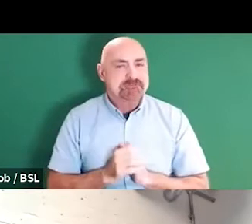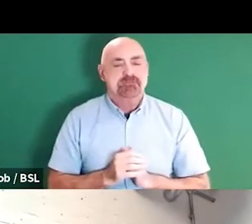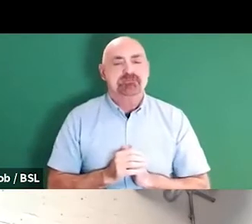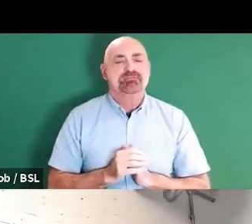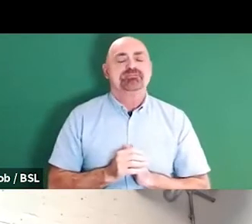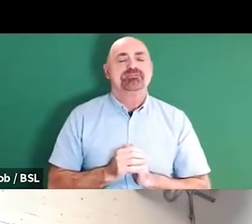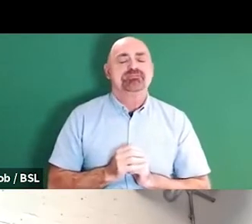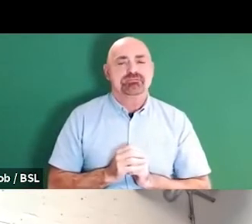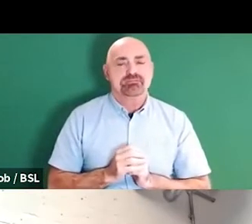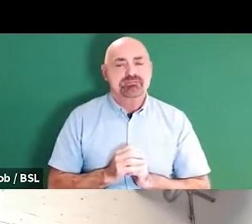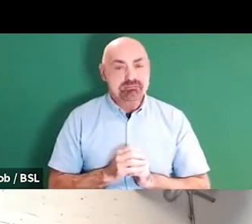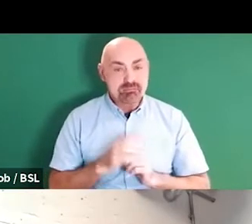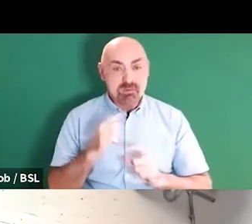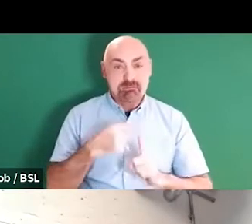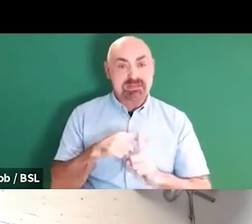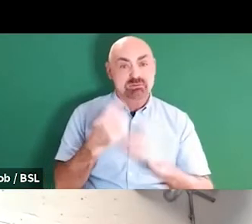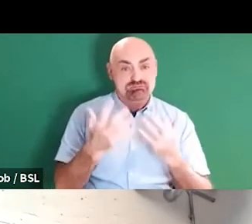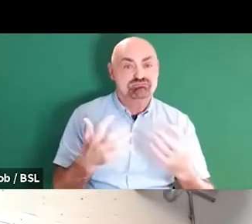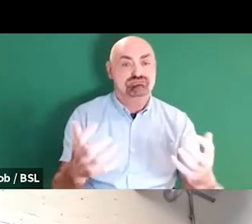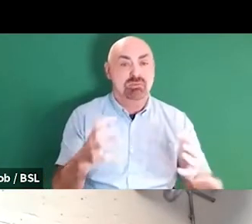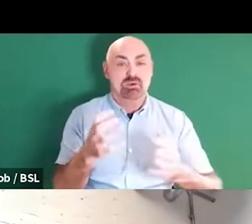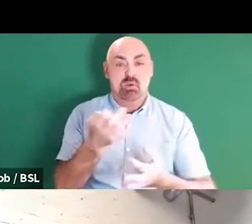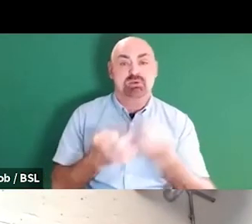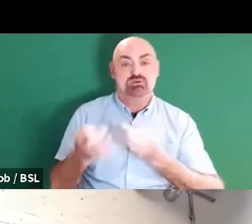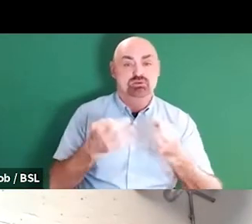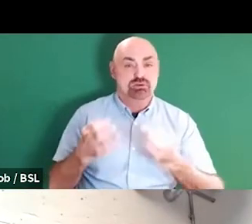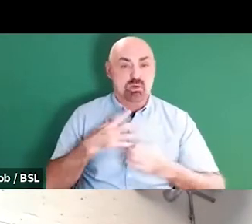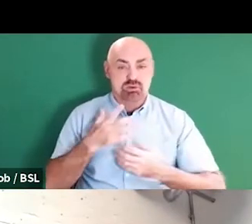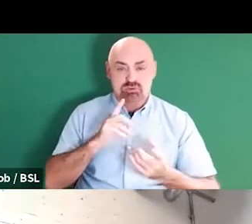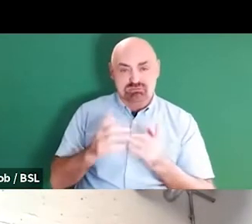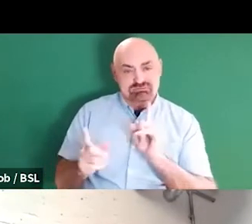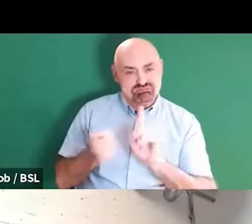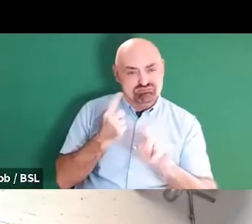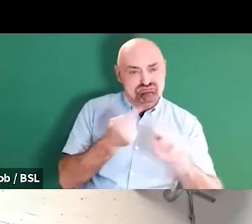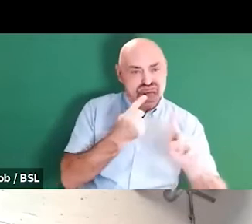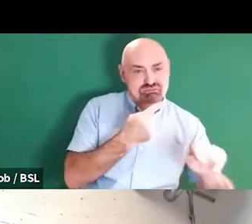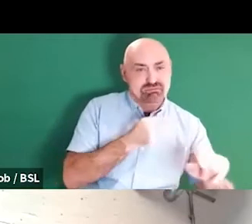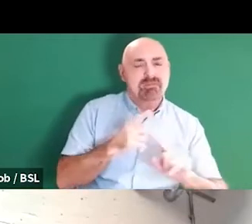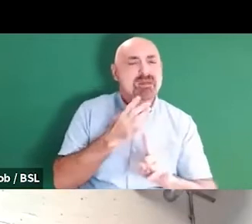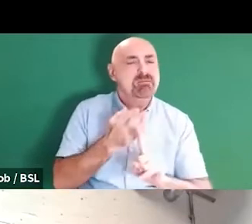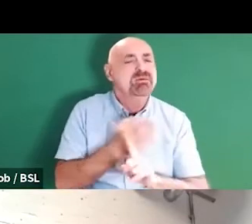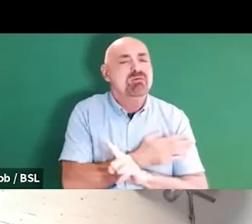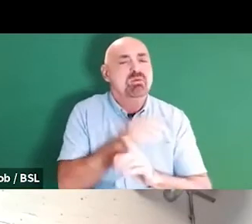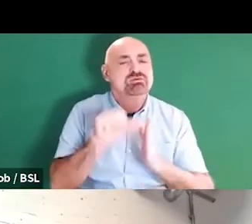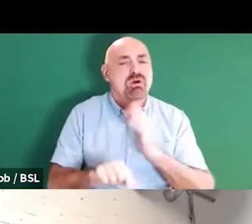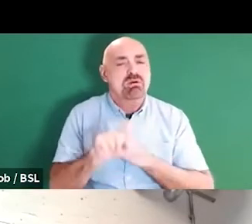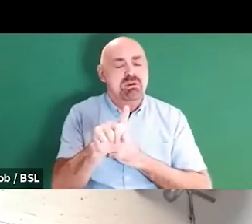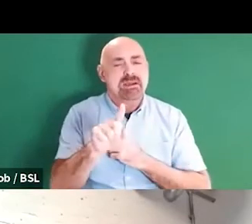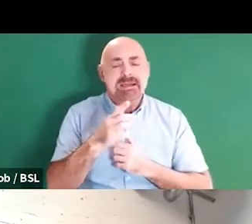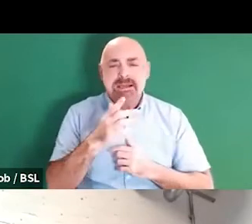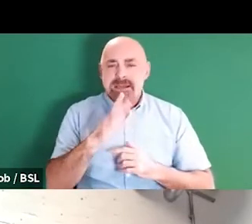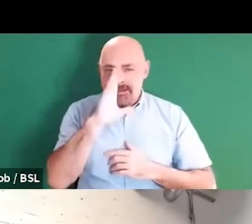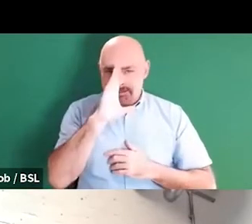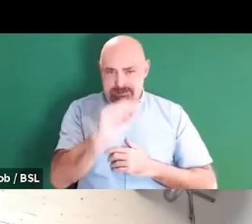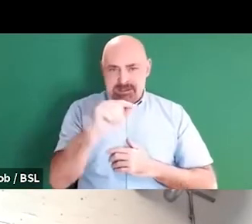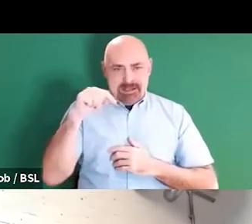to get as many questions from the audience as possible. Before we begin, I would like to tell you all a bit about the